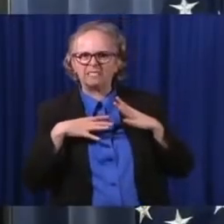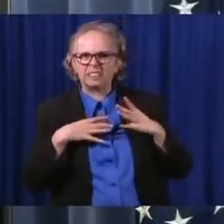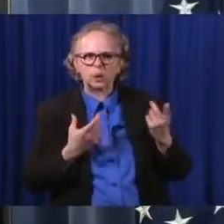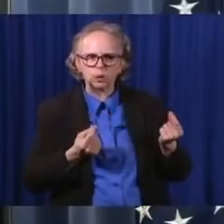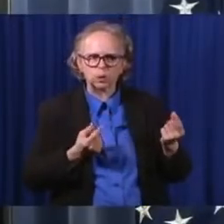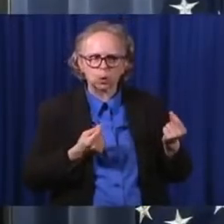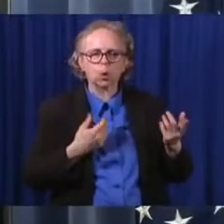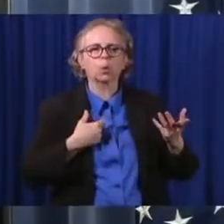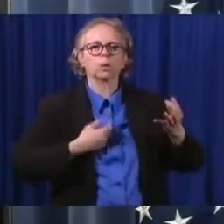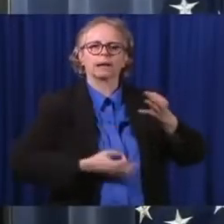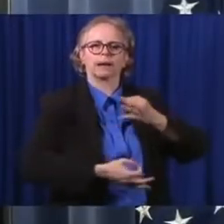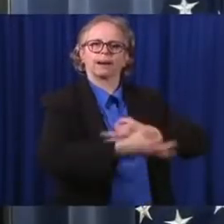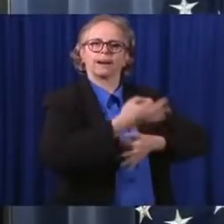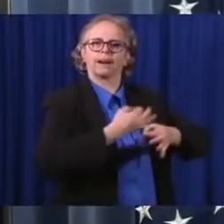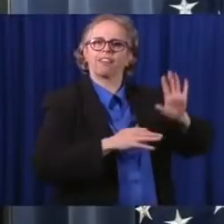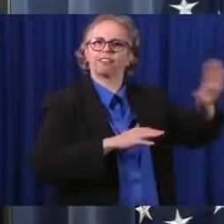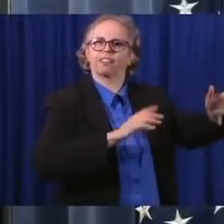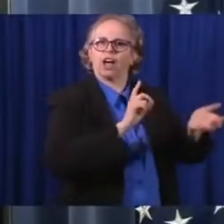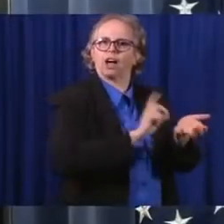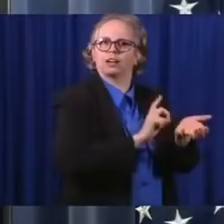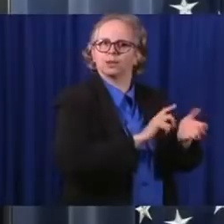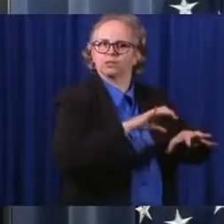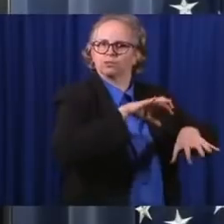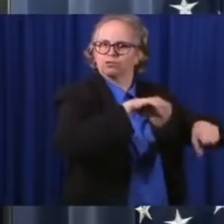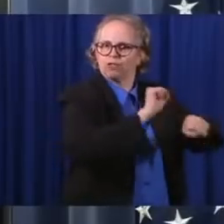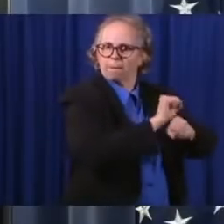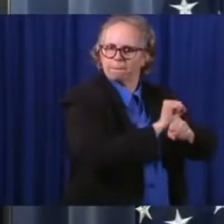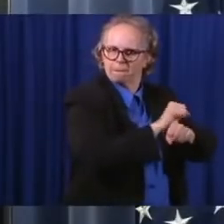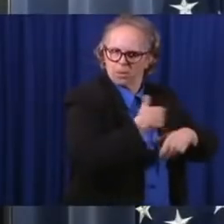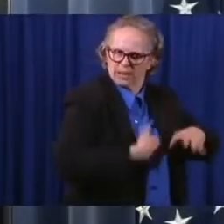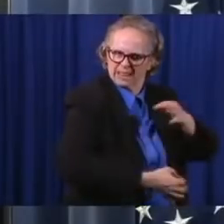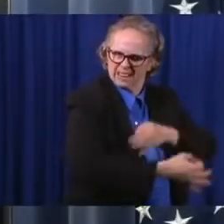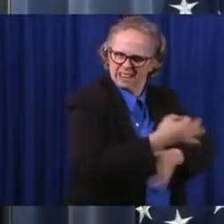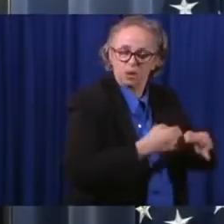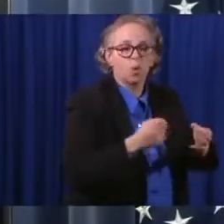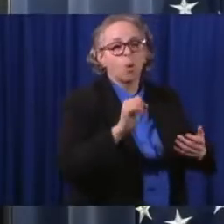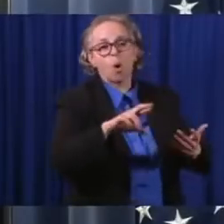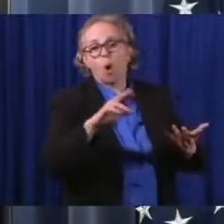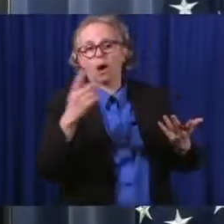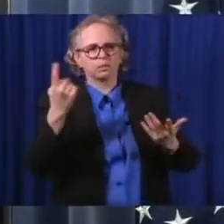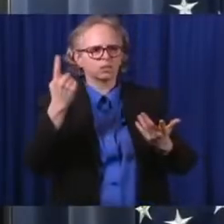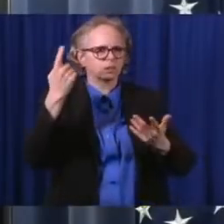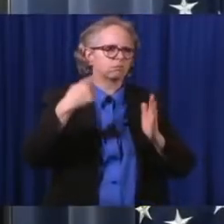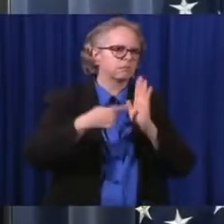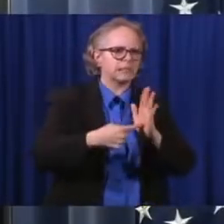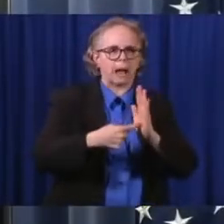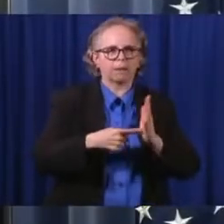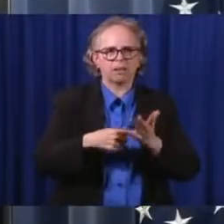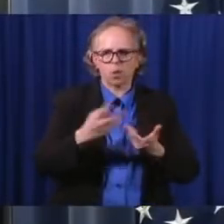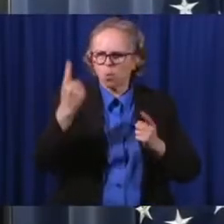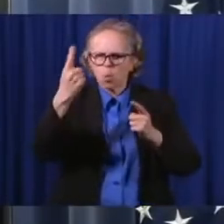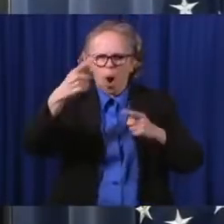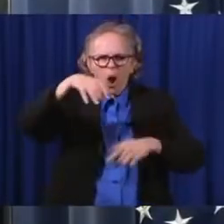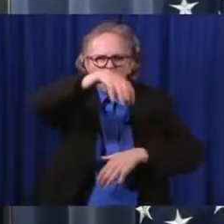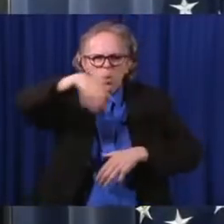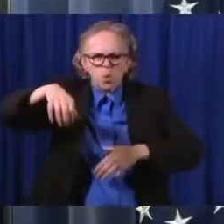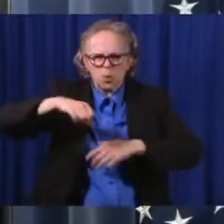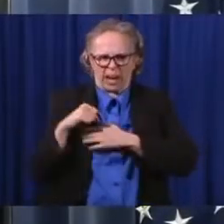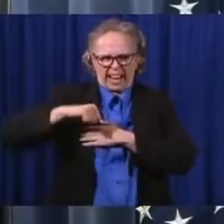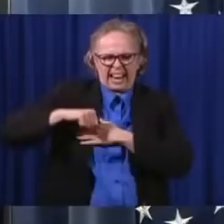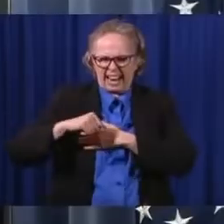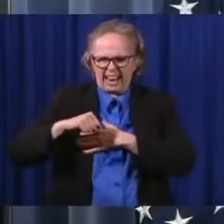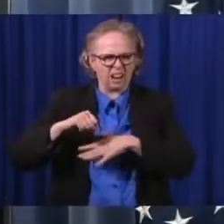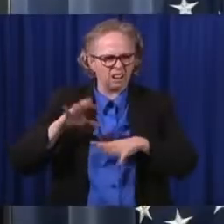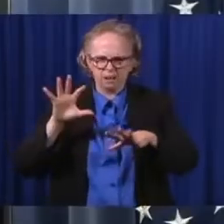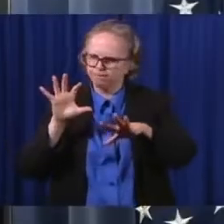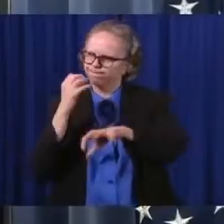there's a certain wing or a part of the nursing facility that they have a prevalent problem in, Our experts, the experts from the state, will help them figure out how